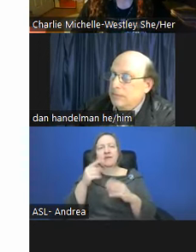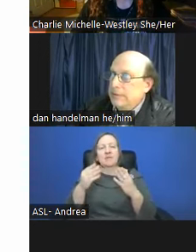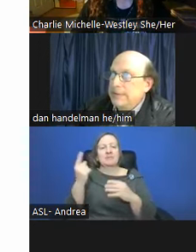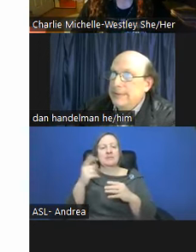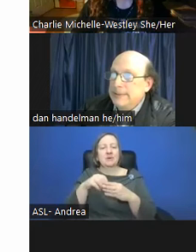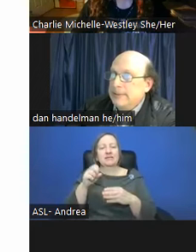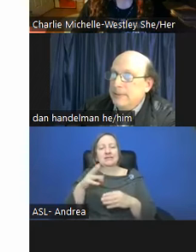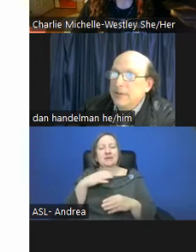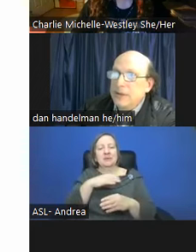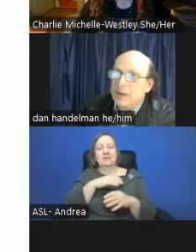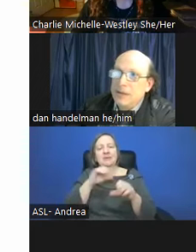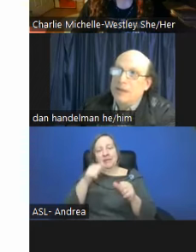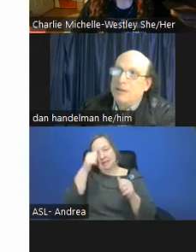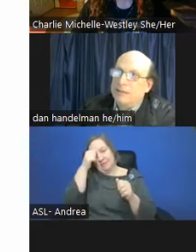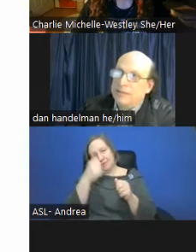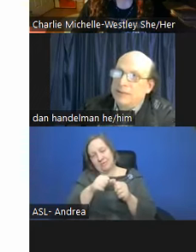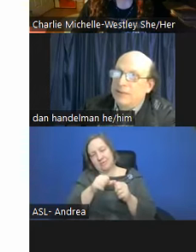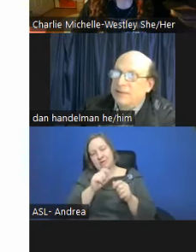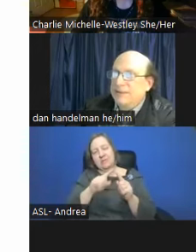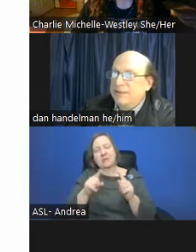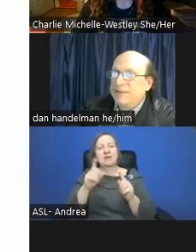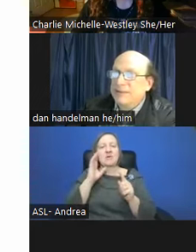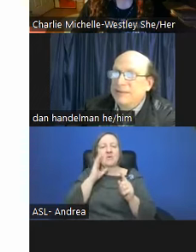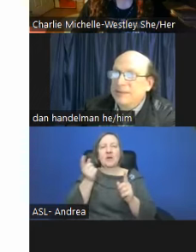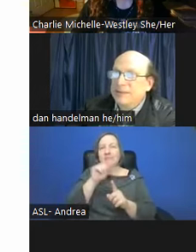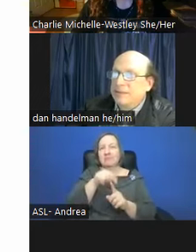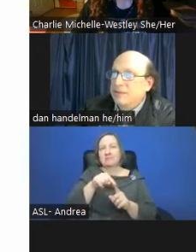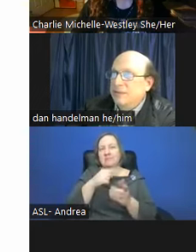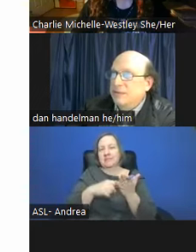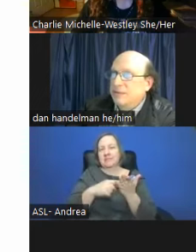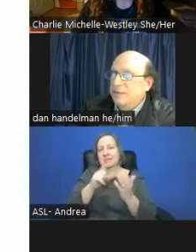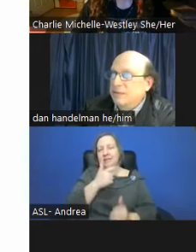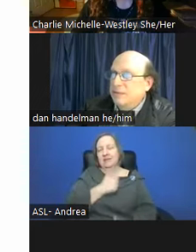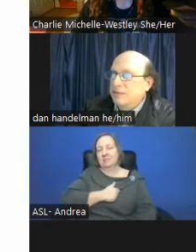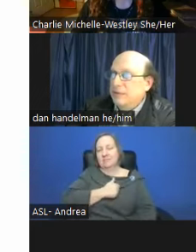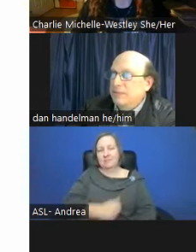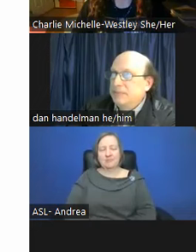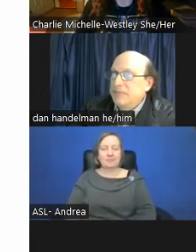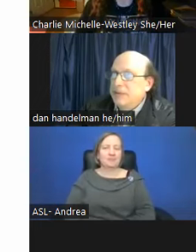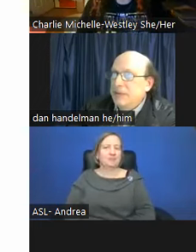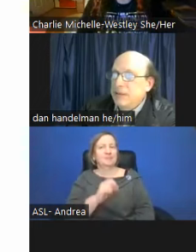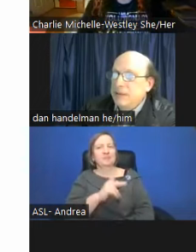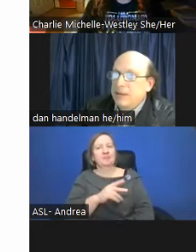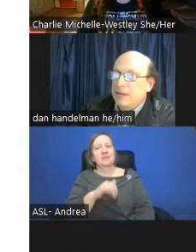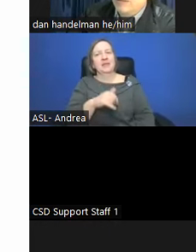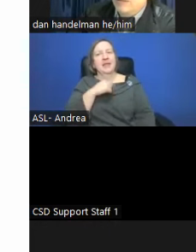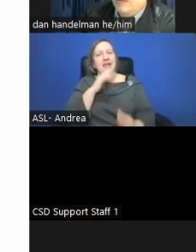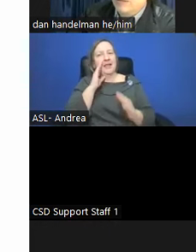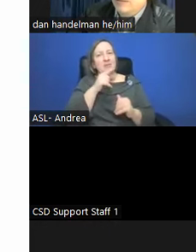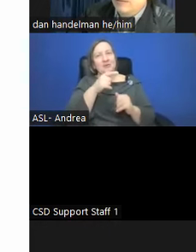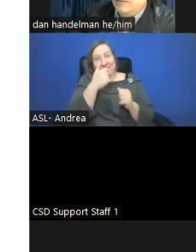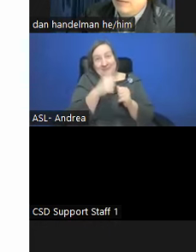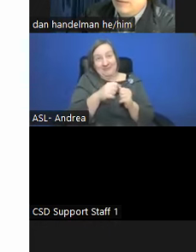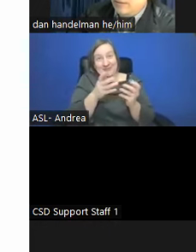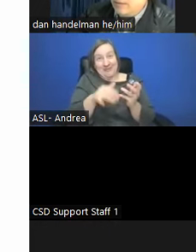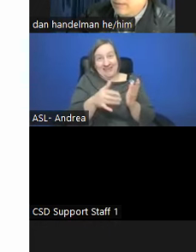subcommittee could remember, but we'll circle back on this one. Apologies. okay, I was hoping you'd remember what